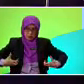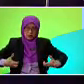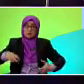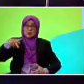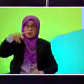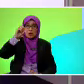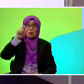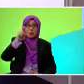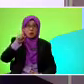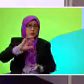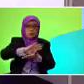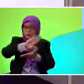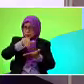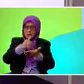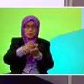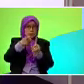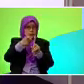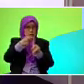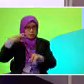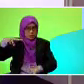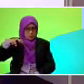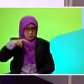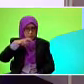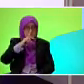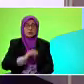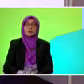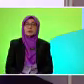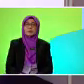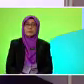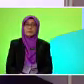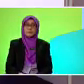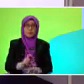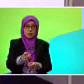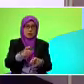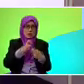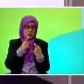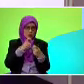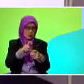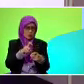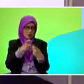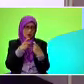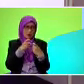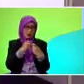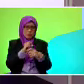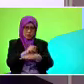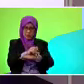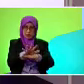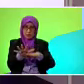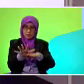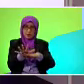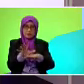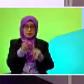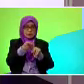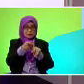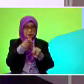Okay. So those are the harmful effects of microorganisms. So now let's take a look back at what